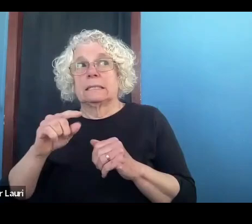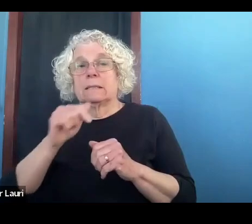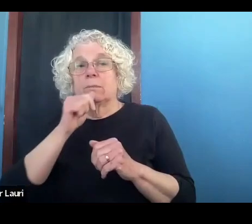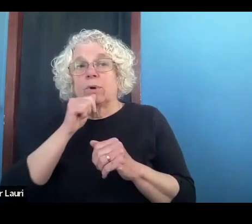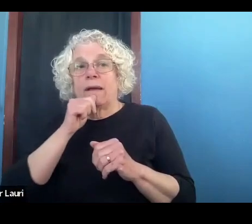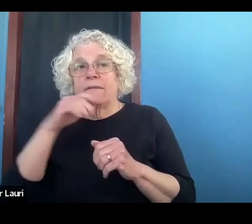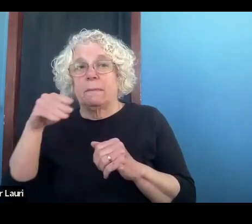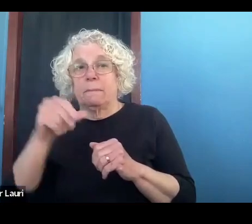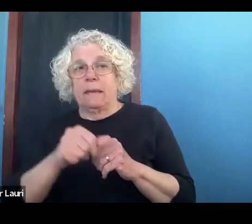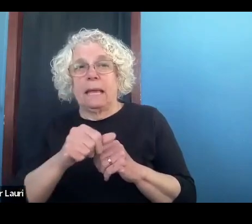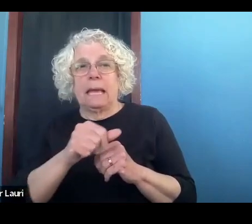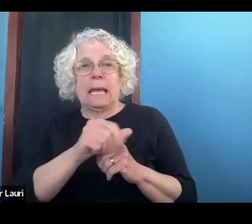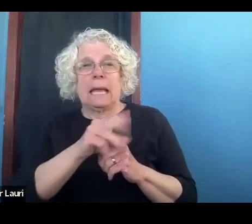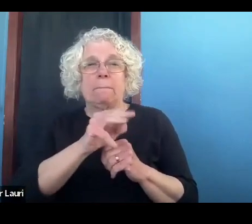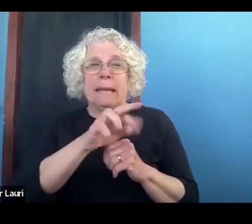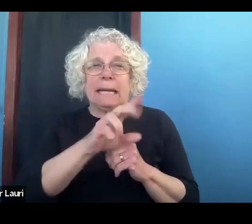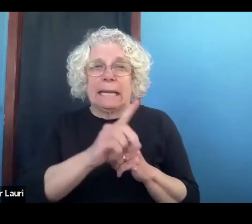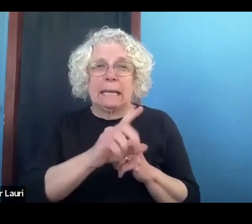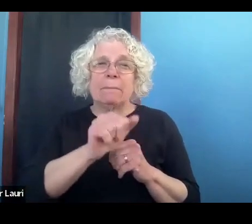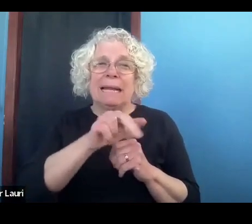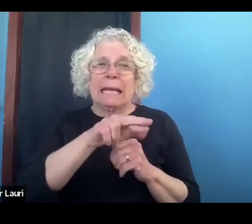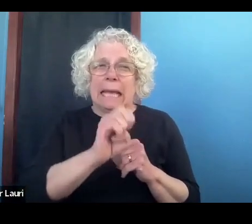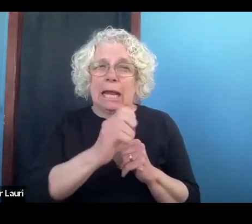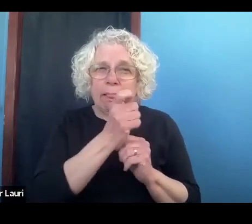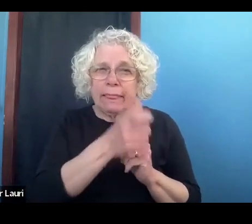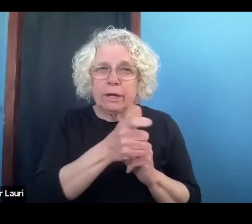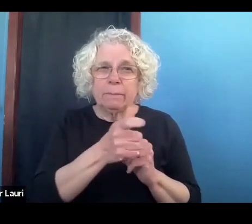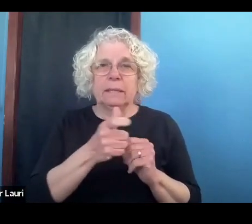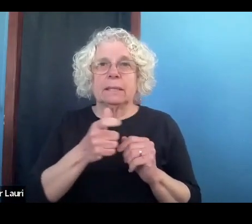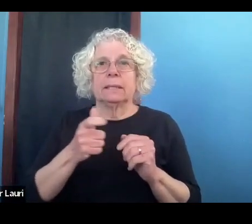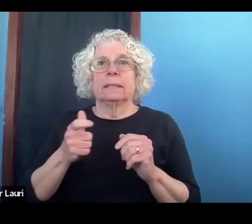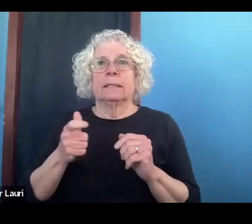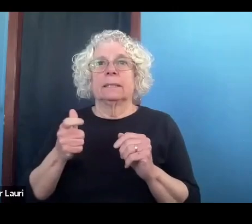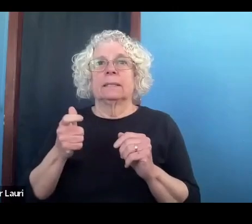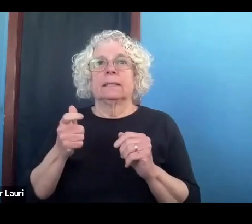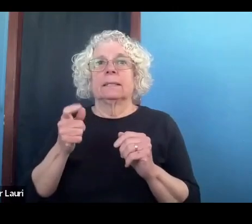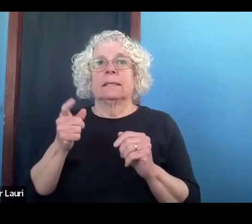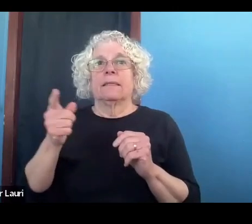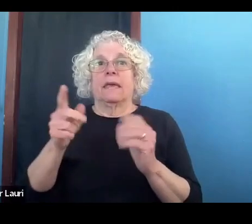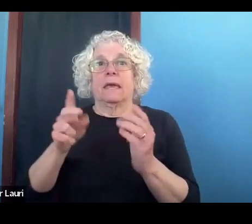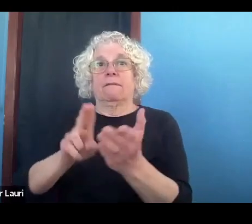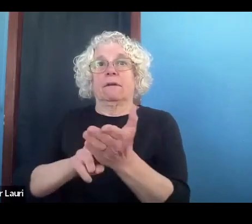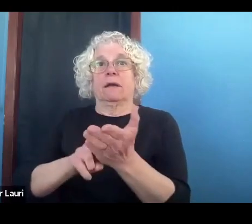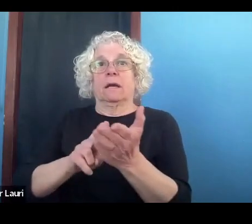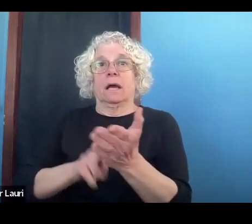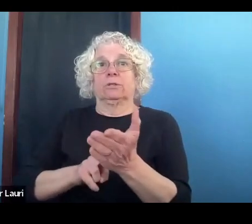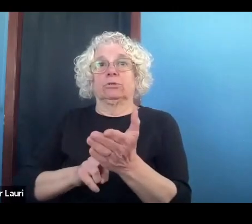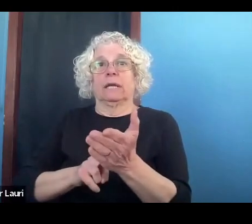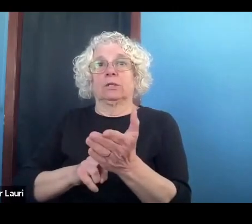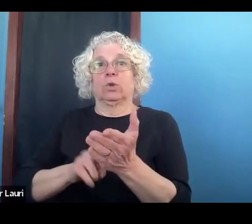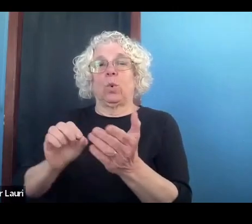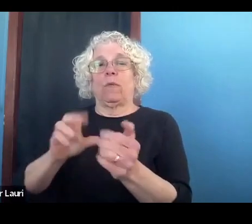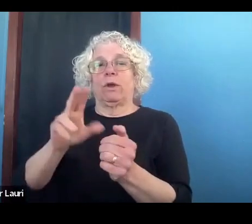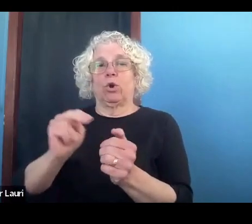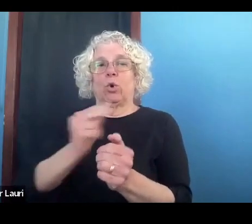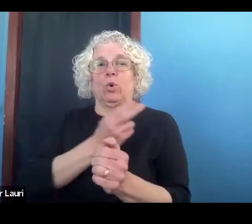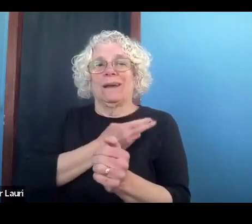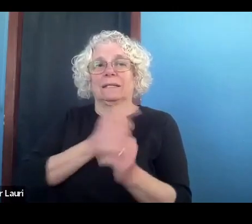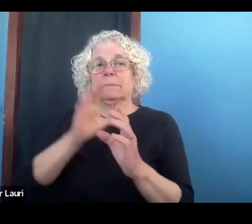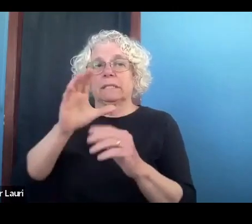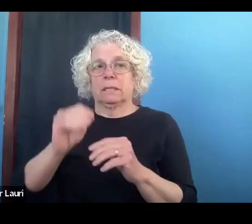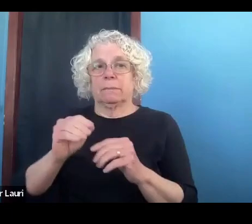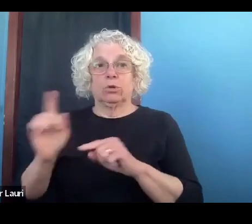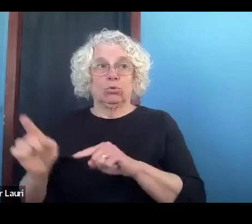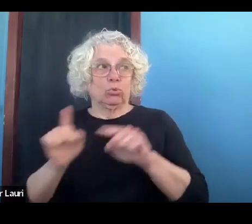from Medicare. They use chosen or contracted or their own hospice company. So in order to go into